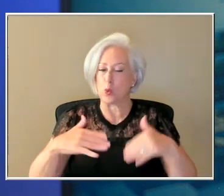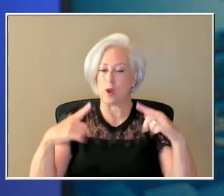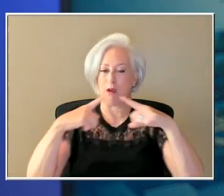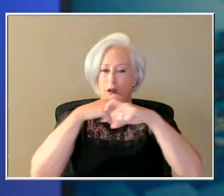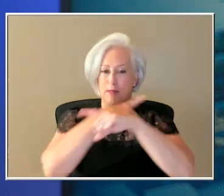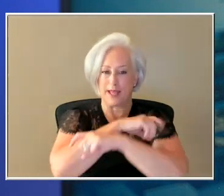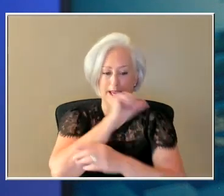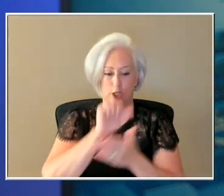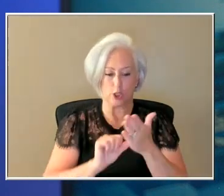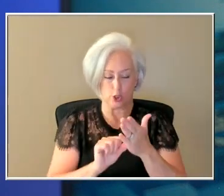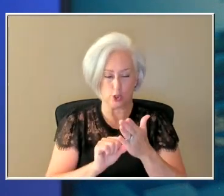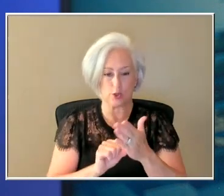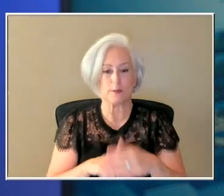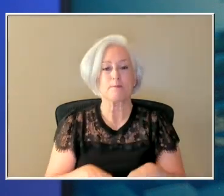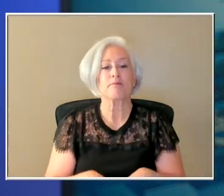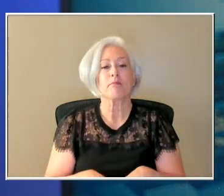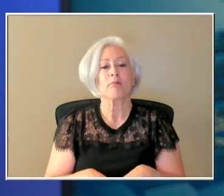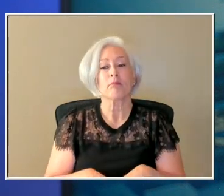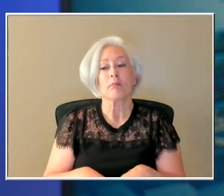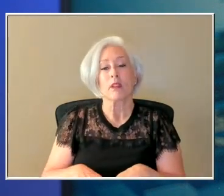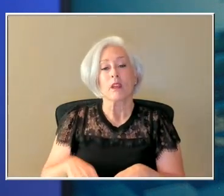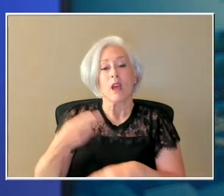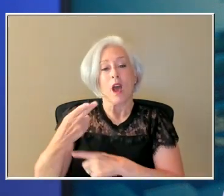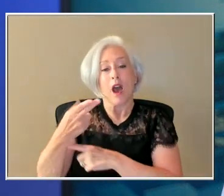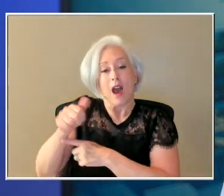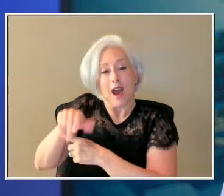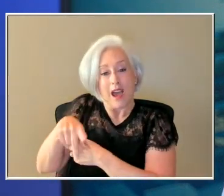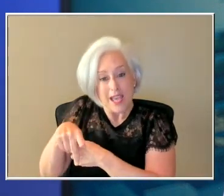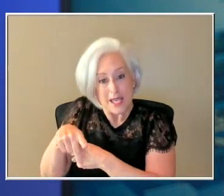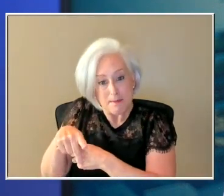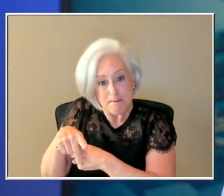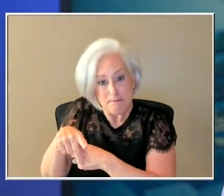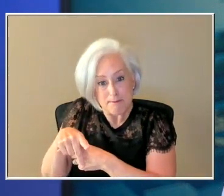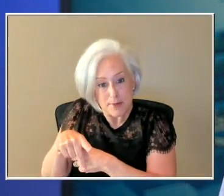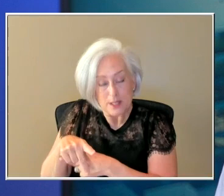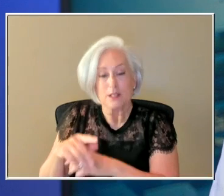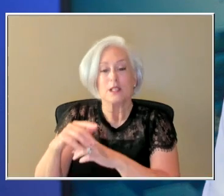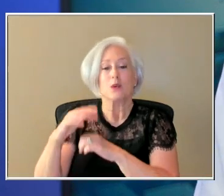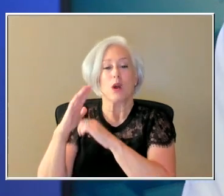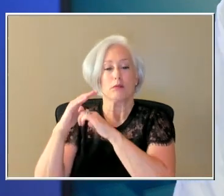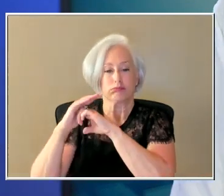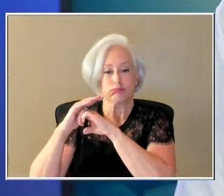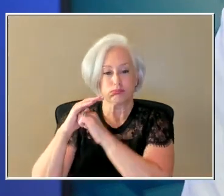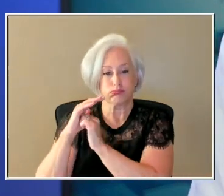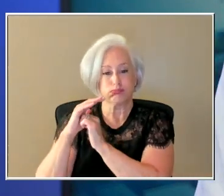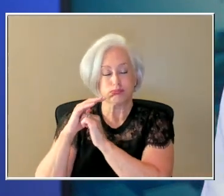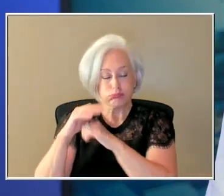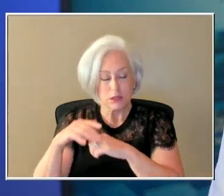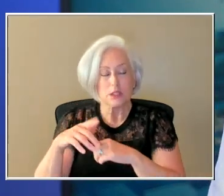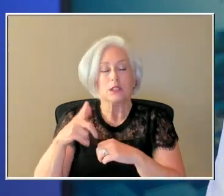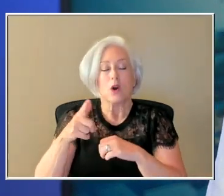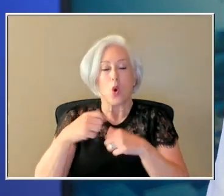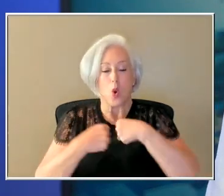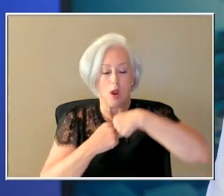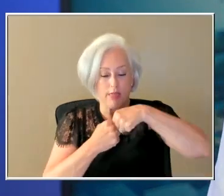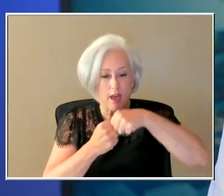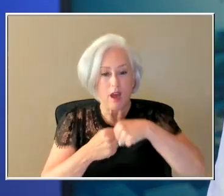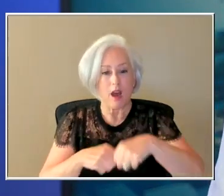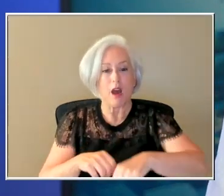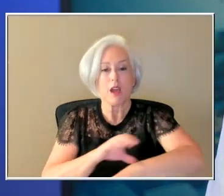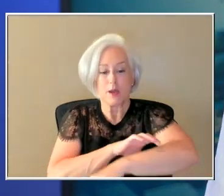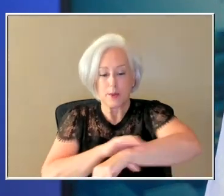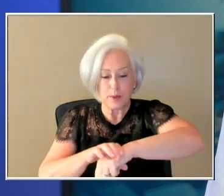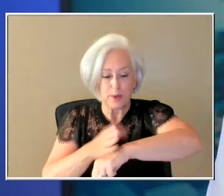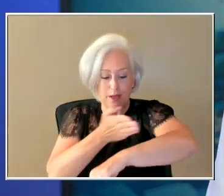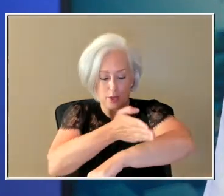unlike a hip tumor in the hip where you can do a hip replacement, or a knee where you can replace the end of the thigh bone, there is no such thing as